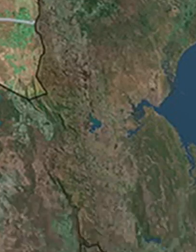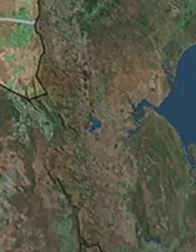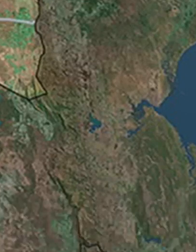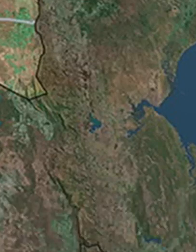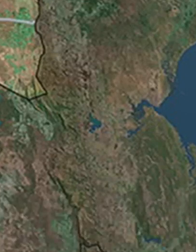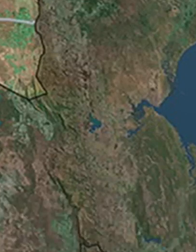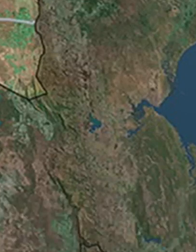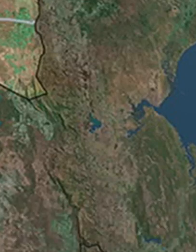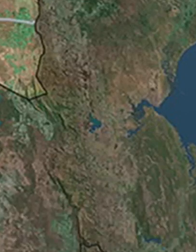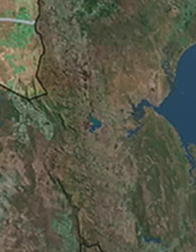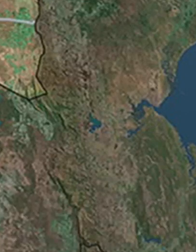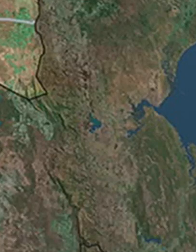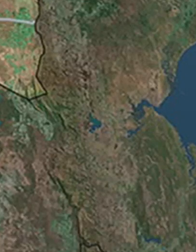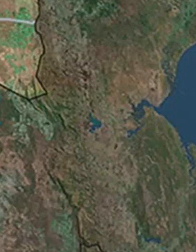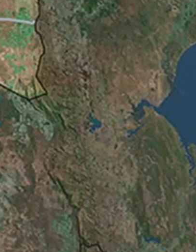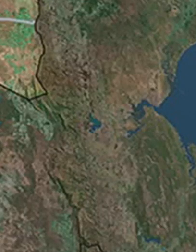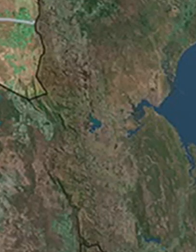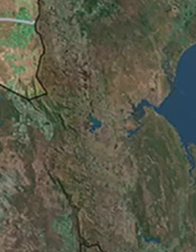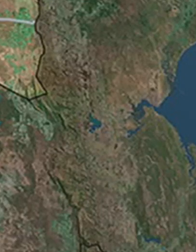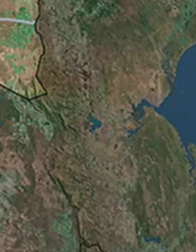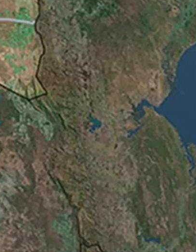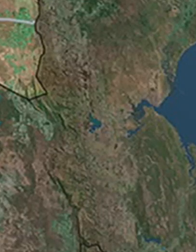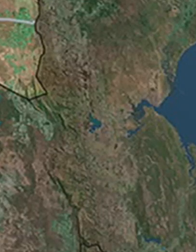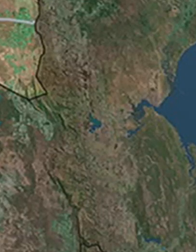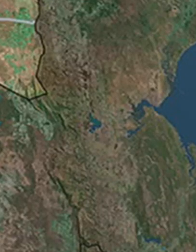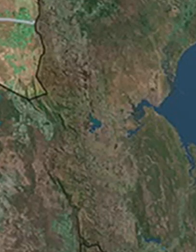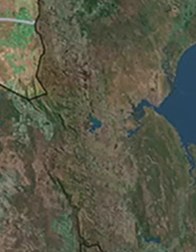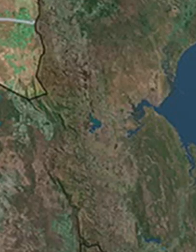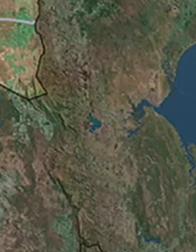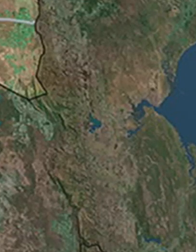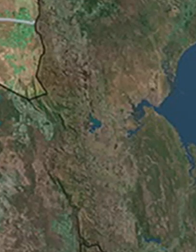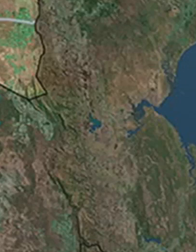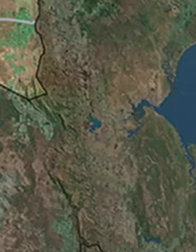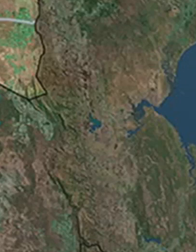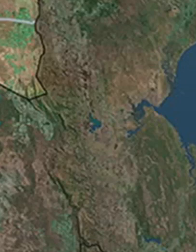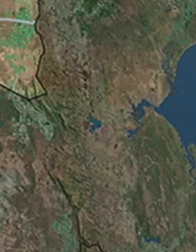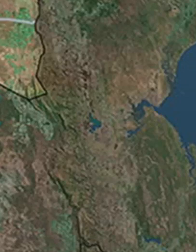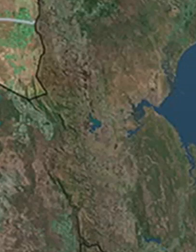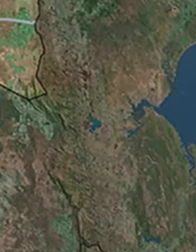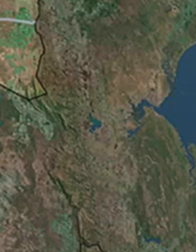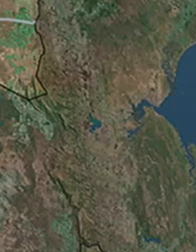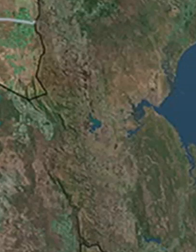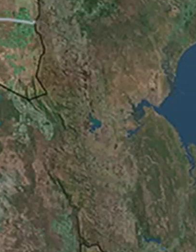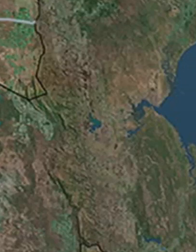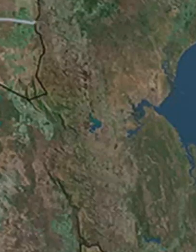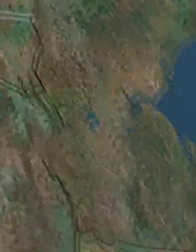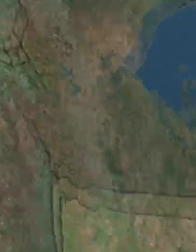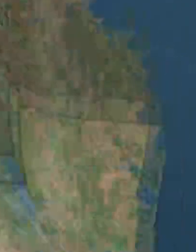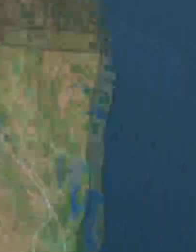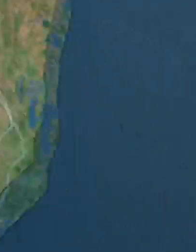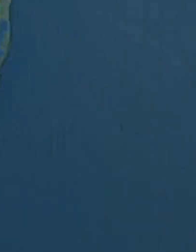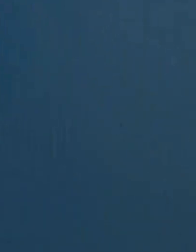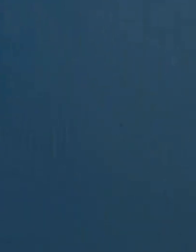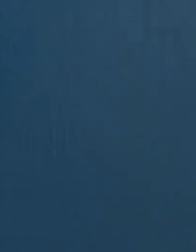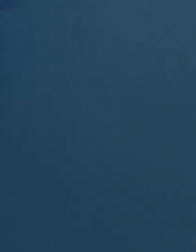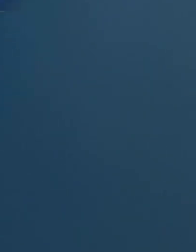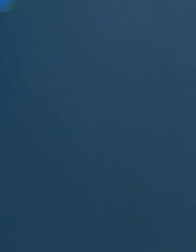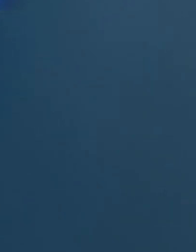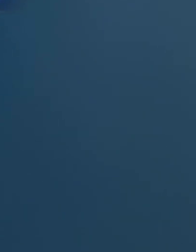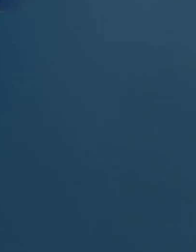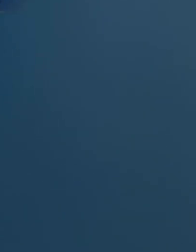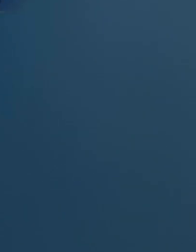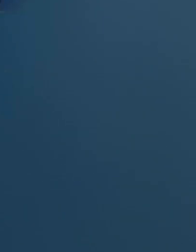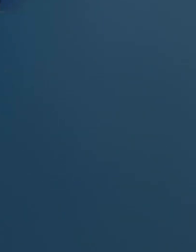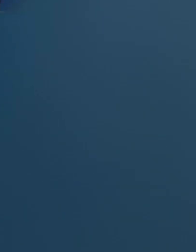15 go ya go di le 26 Carolina ka digata di le 13 go ya go di le 19 lebella province ya